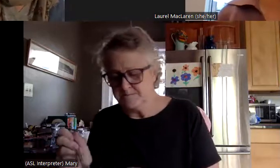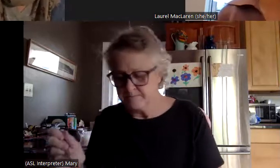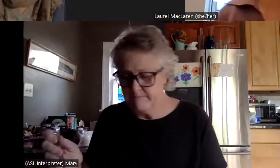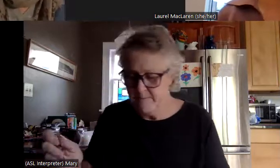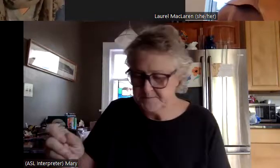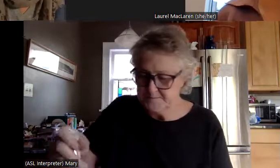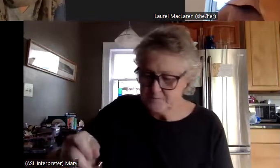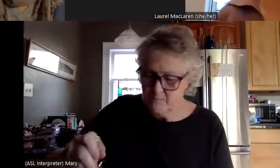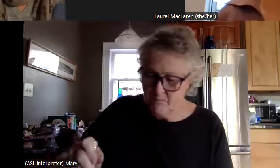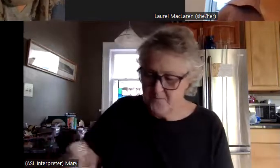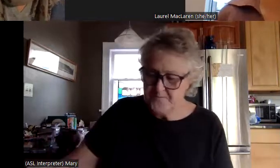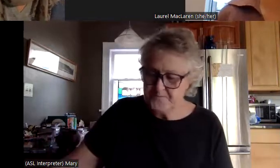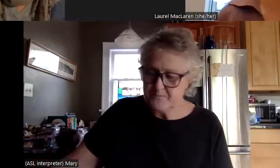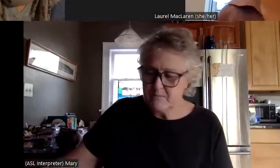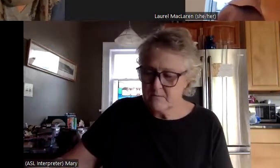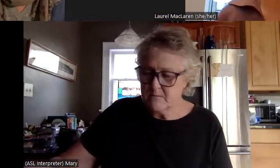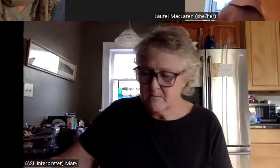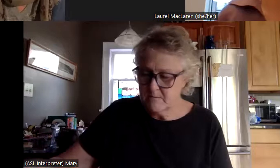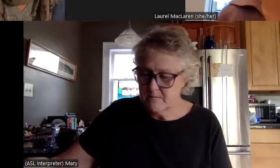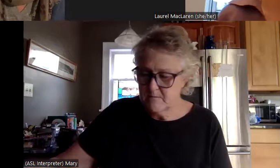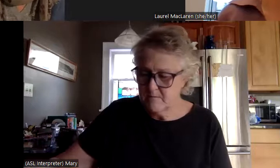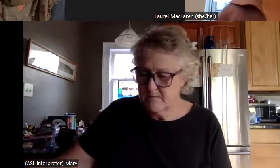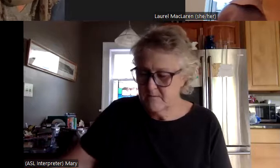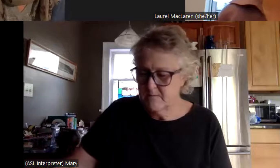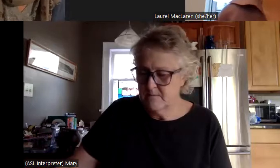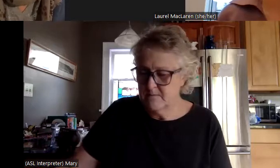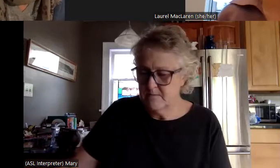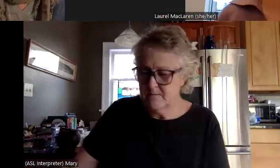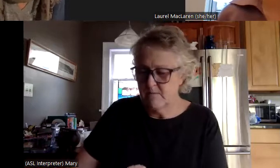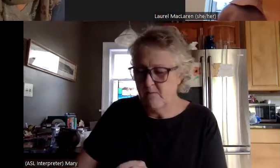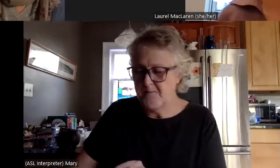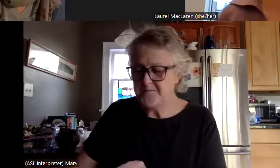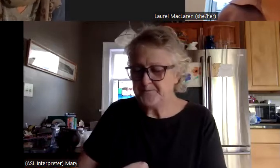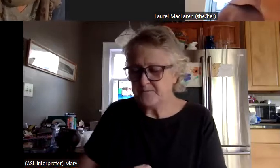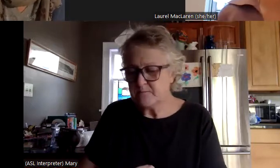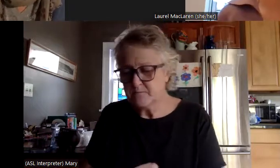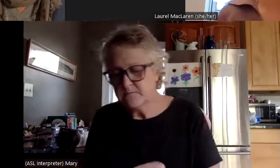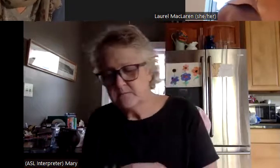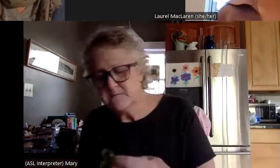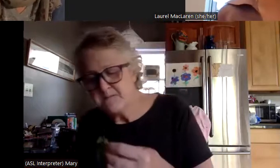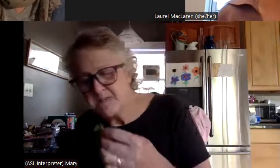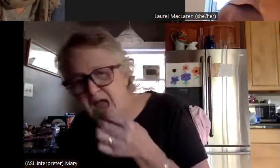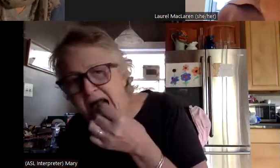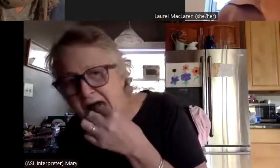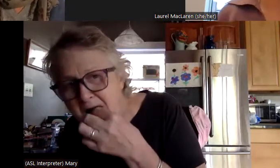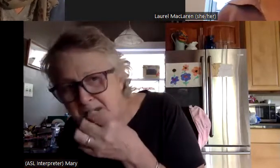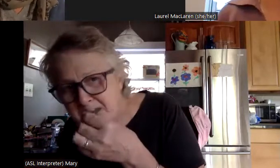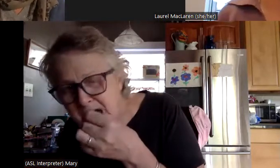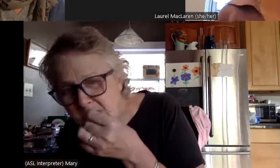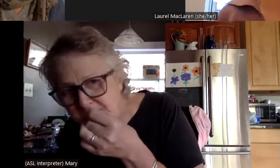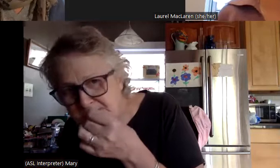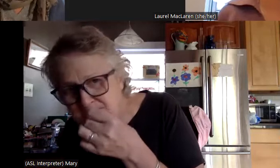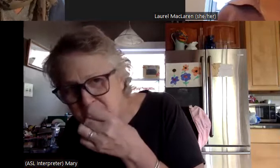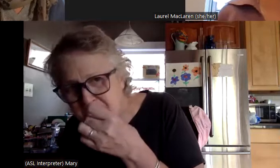in Europe. And there was one that popped up in Ireland. And I'm like, who does not want to ride a pony, an